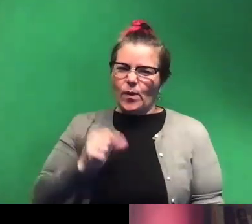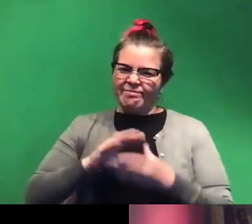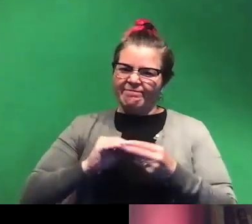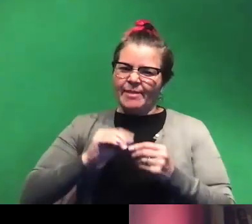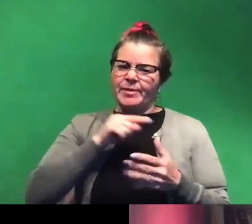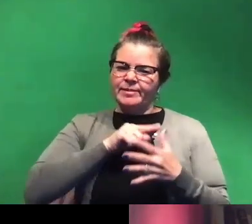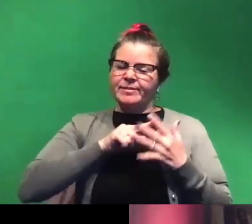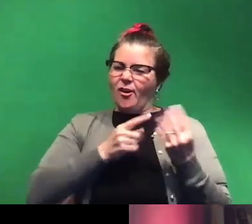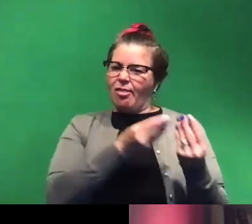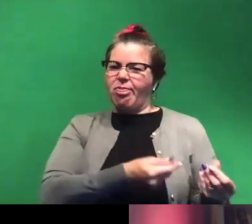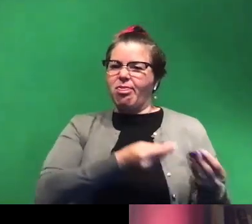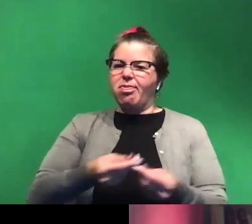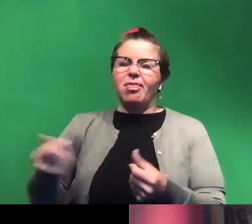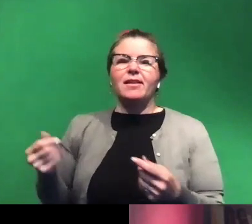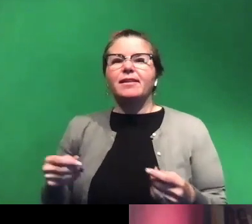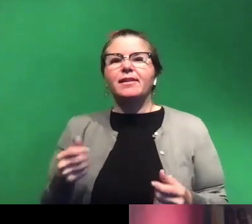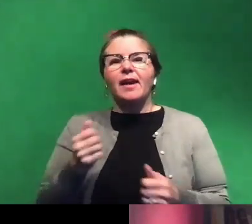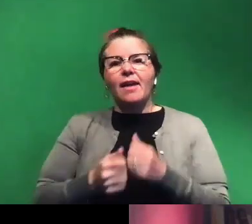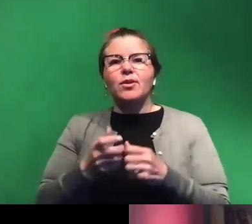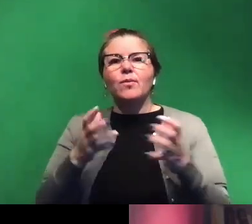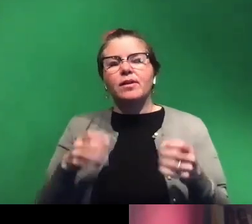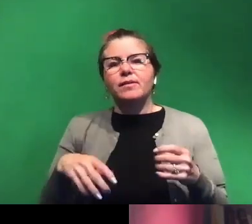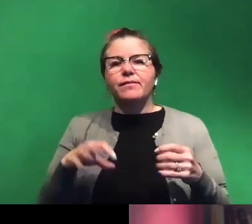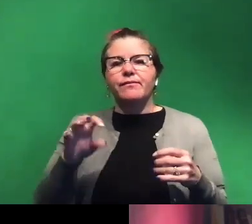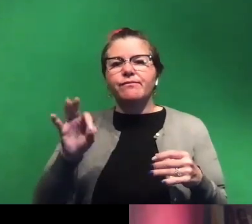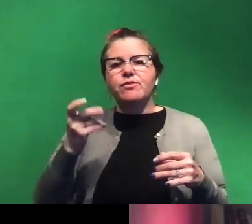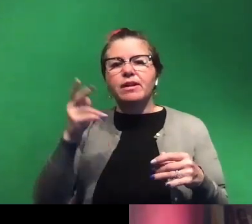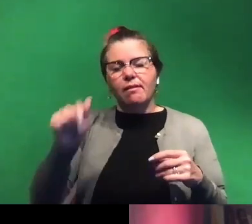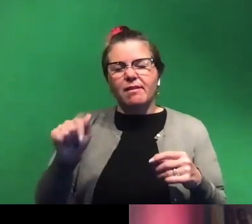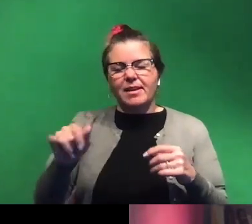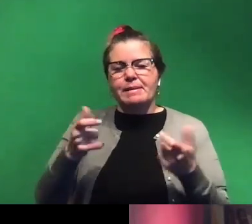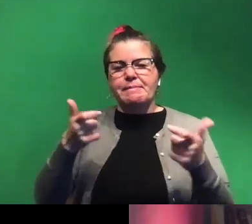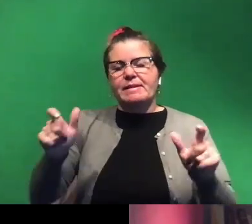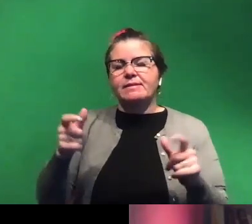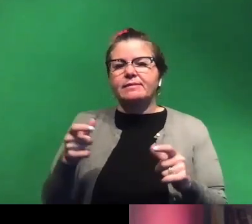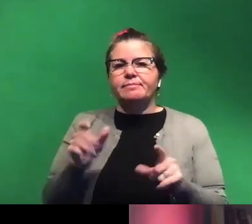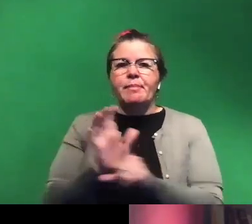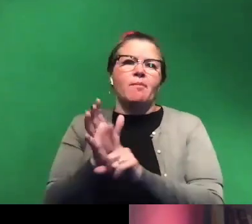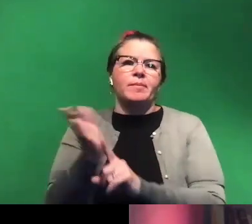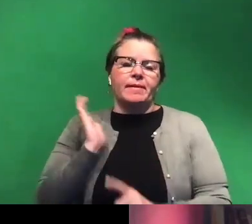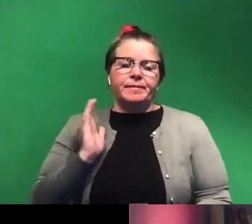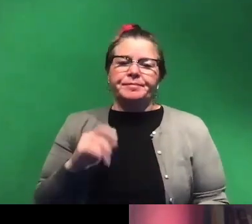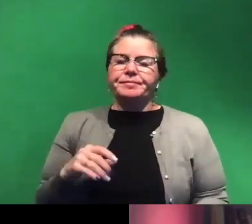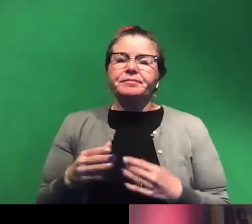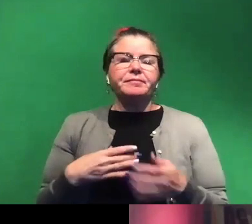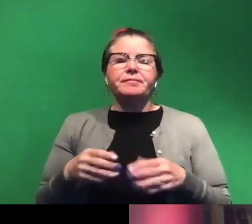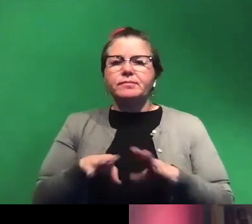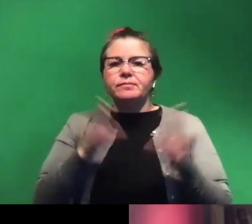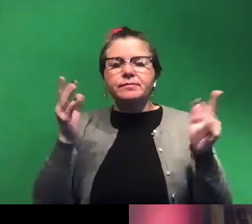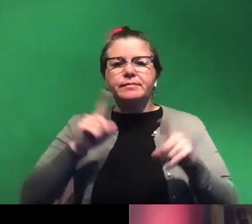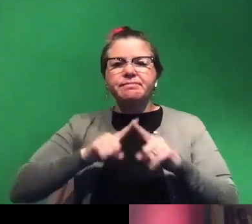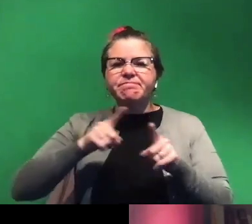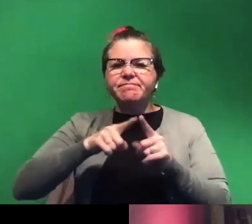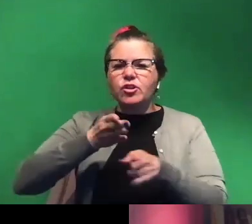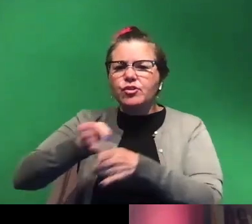like everybody wanted to be Pharyngula was the big one. Right. but that really opened up that career. So